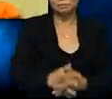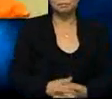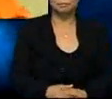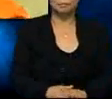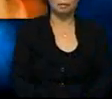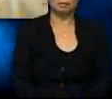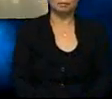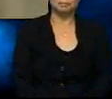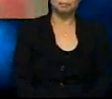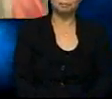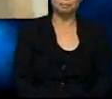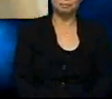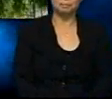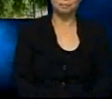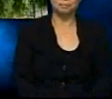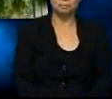Yay!